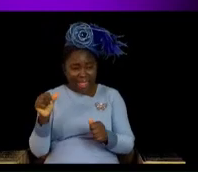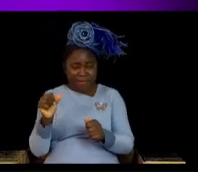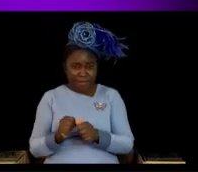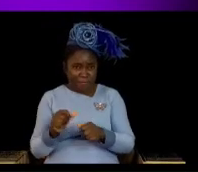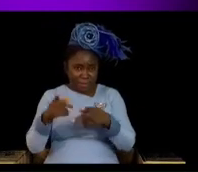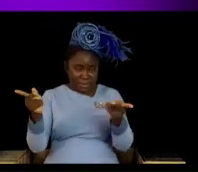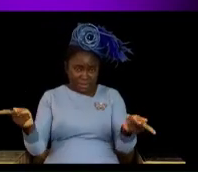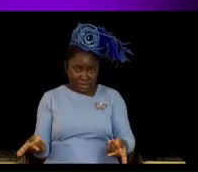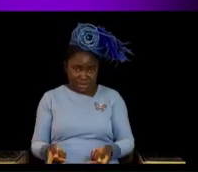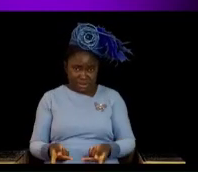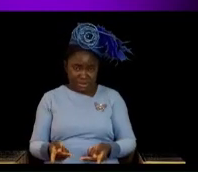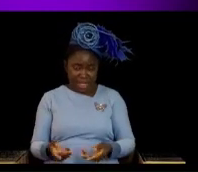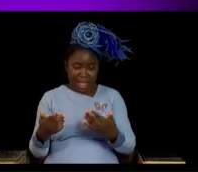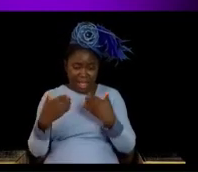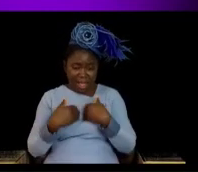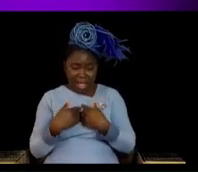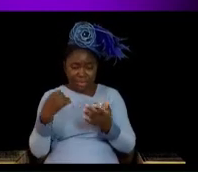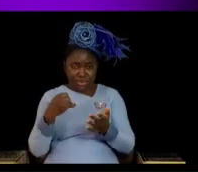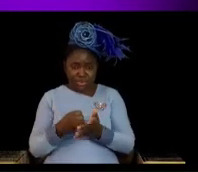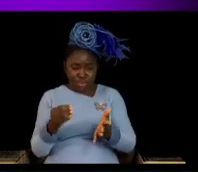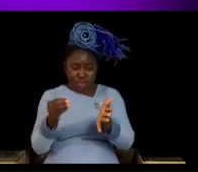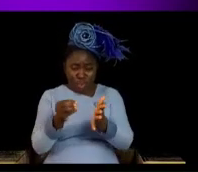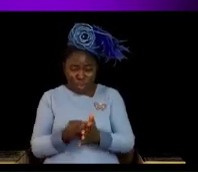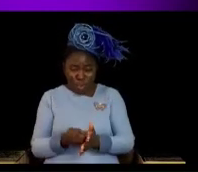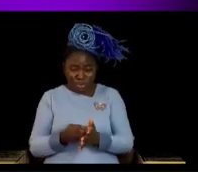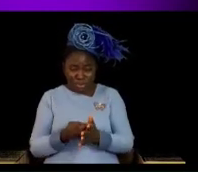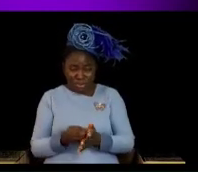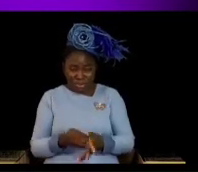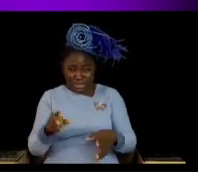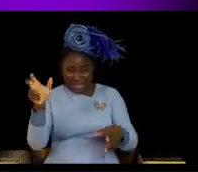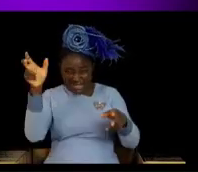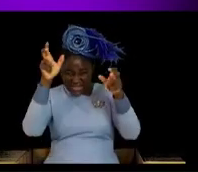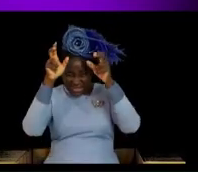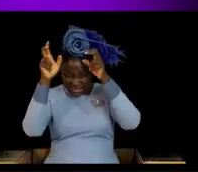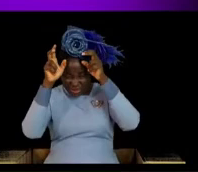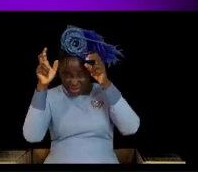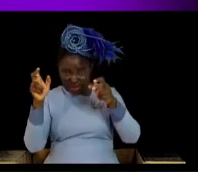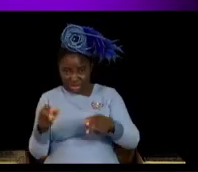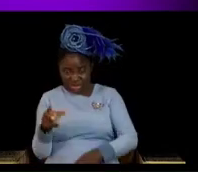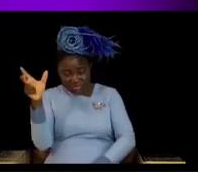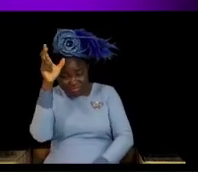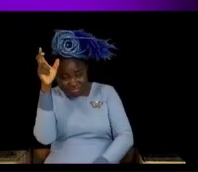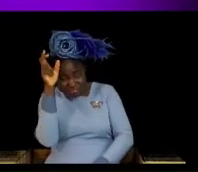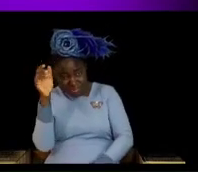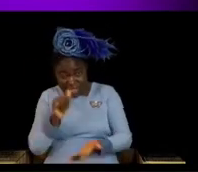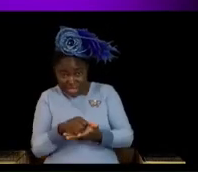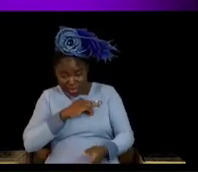has its own characteristic demons controlling it. I'm